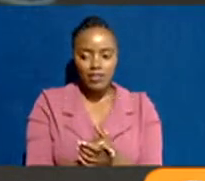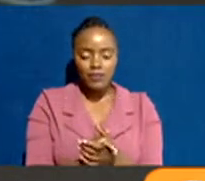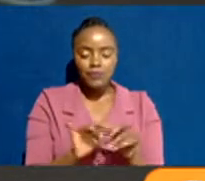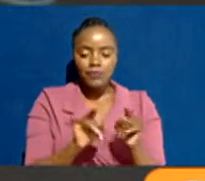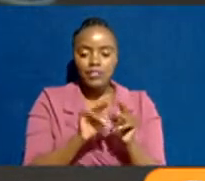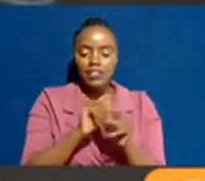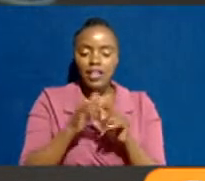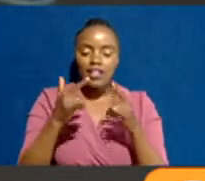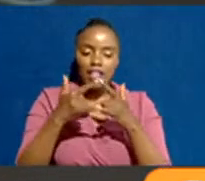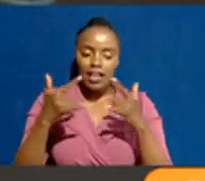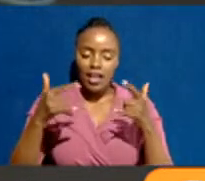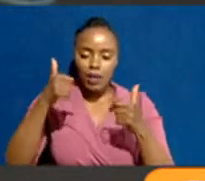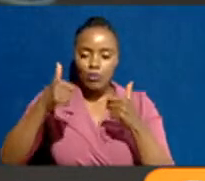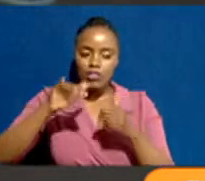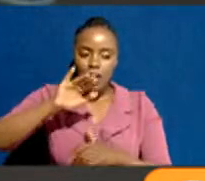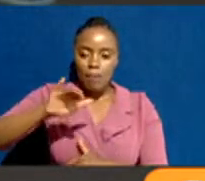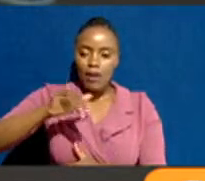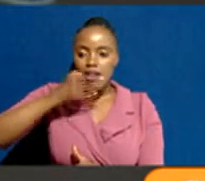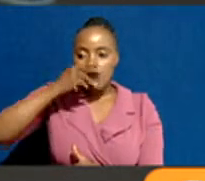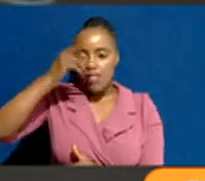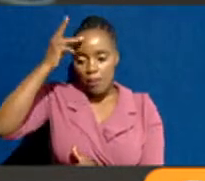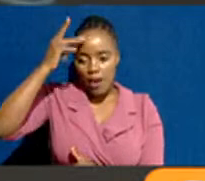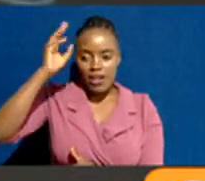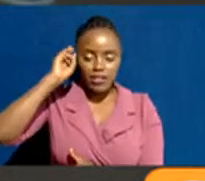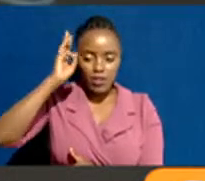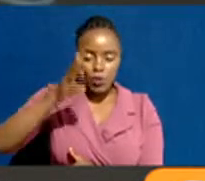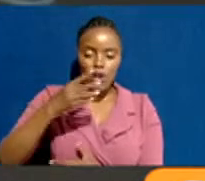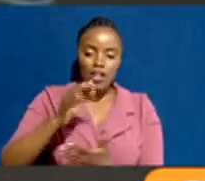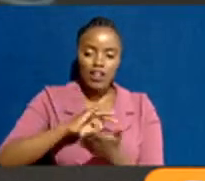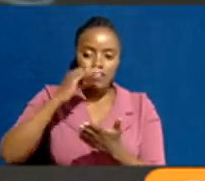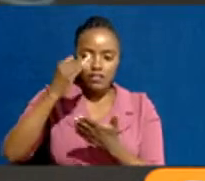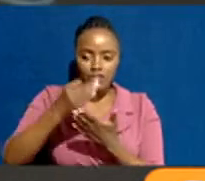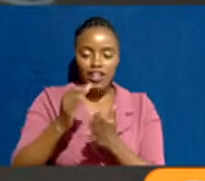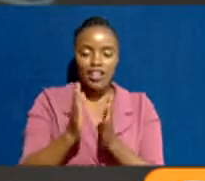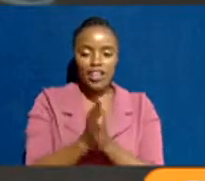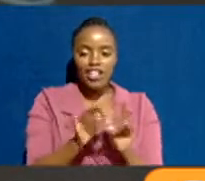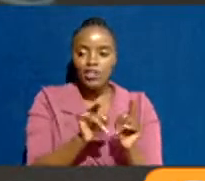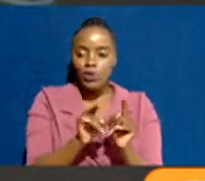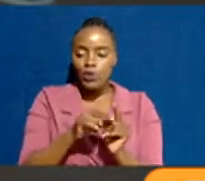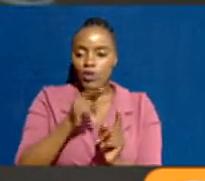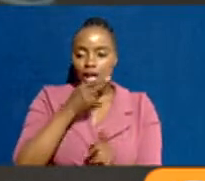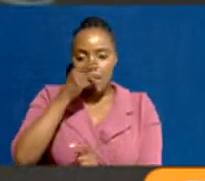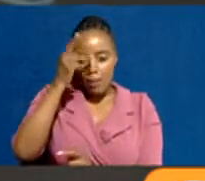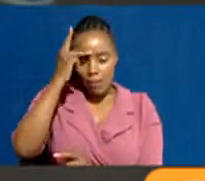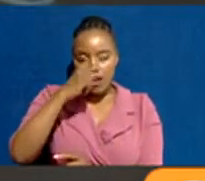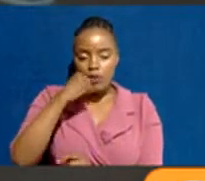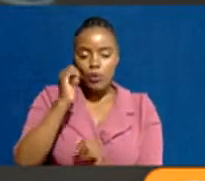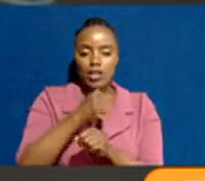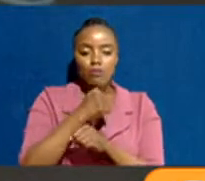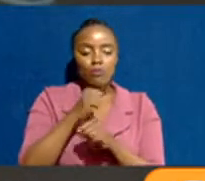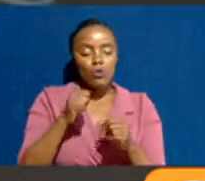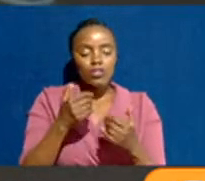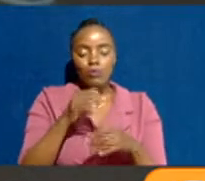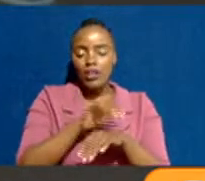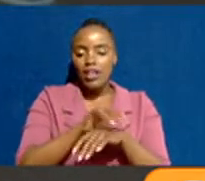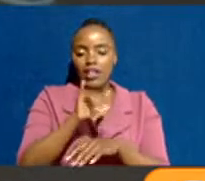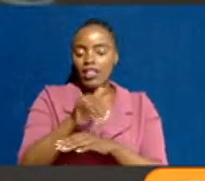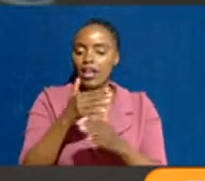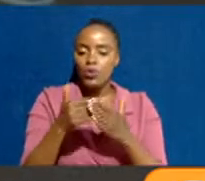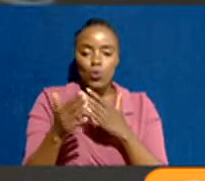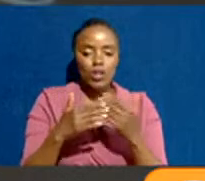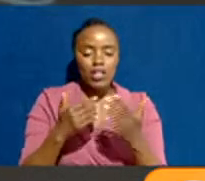that remains, the parent is going to fund. Now, there are parents who cannot afford